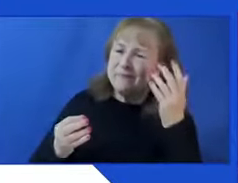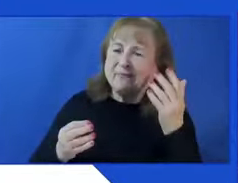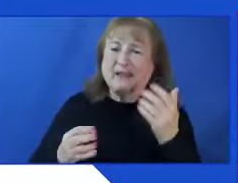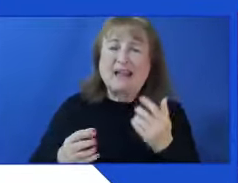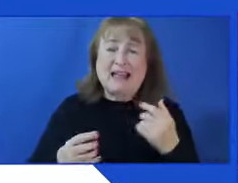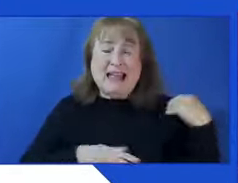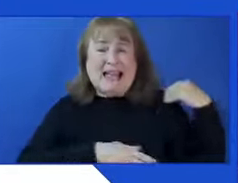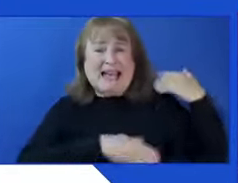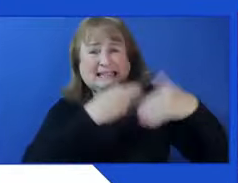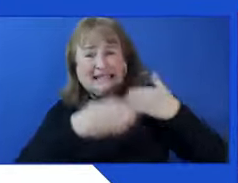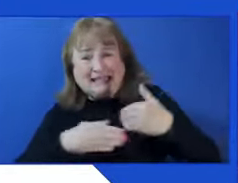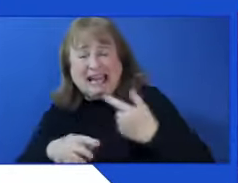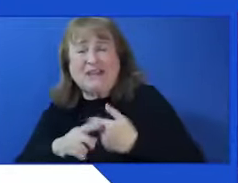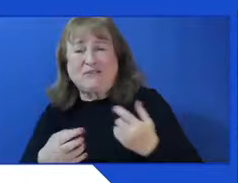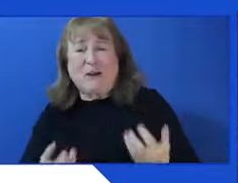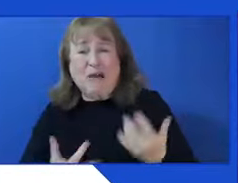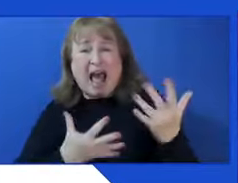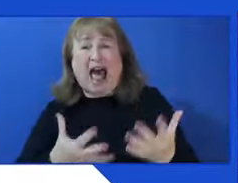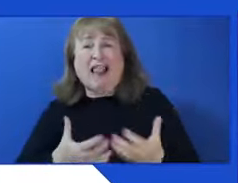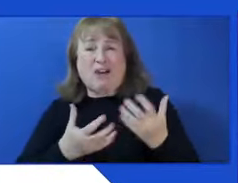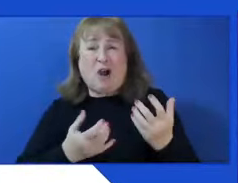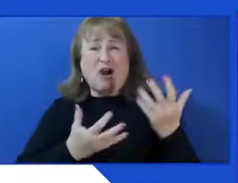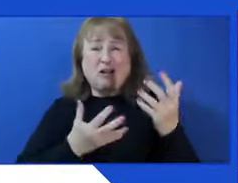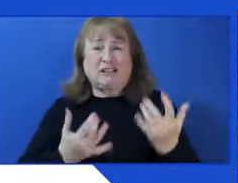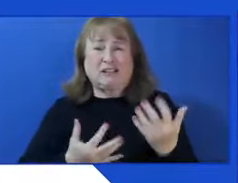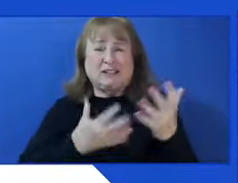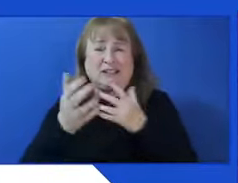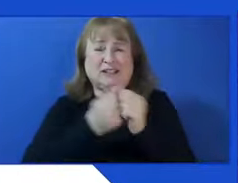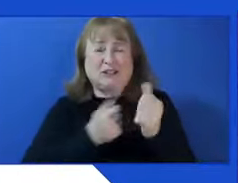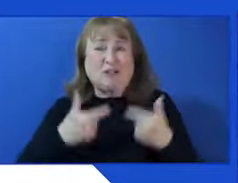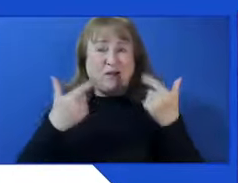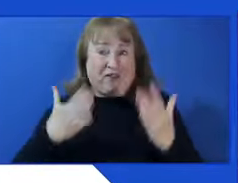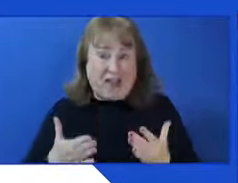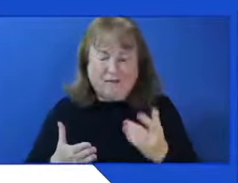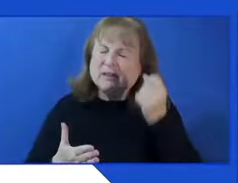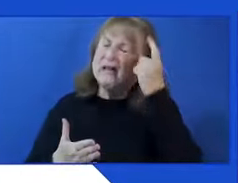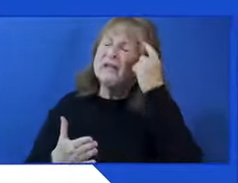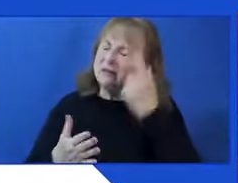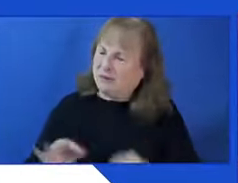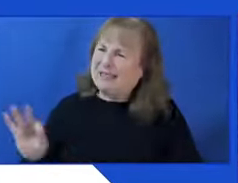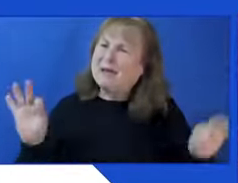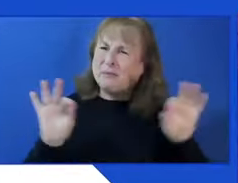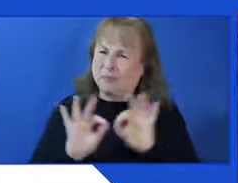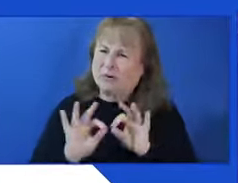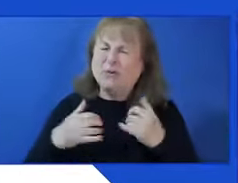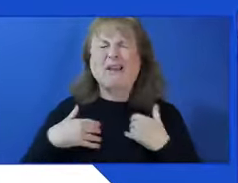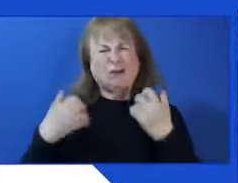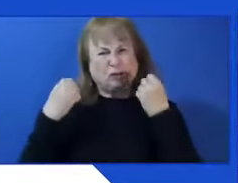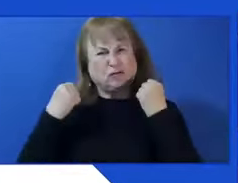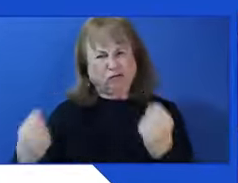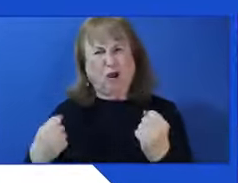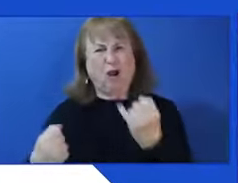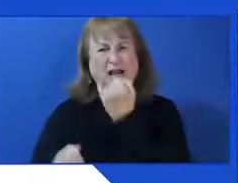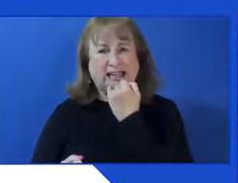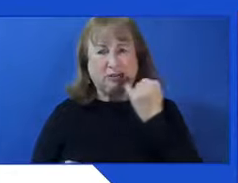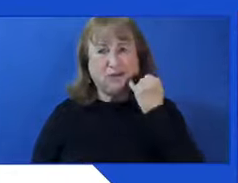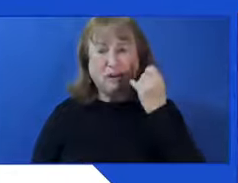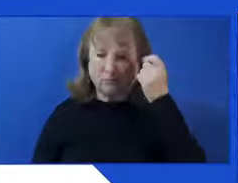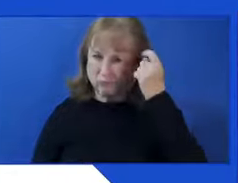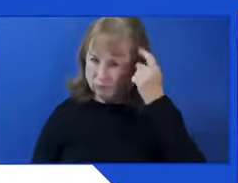Holocaust survivors on both sides, he understood the importance of a strong Israel.